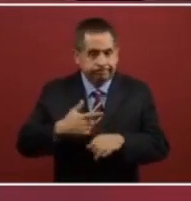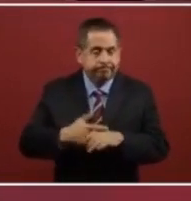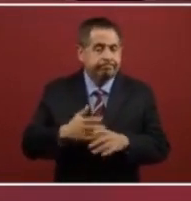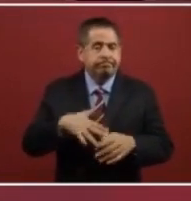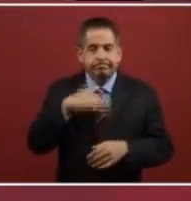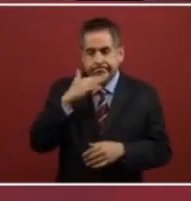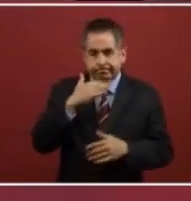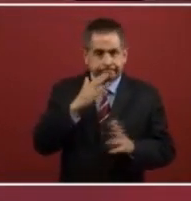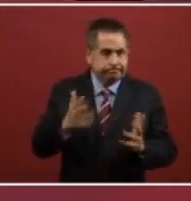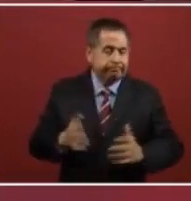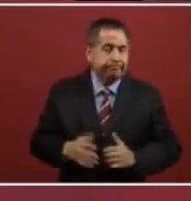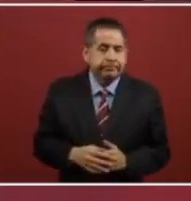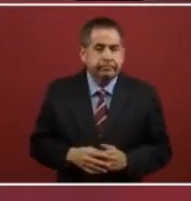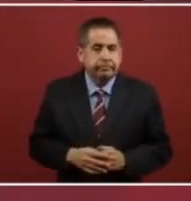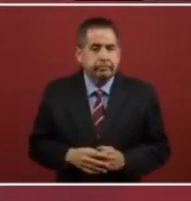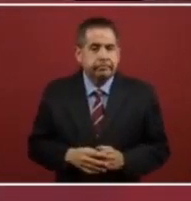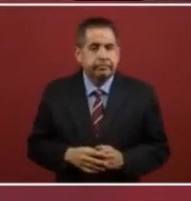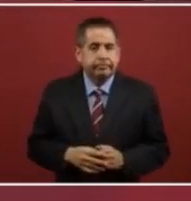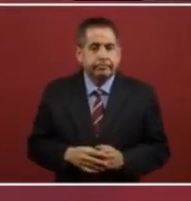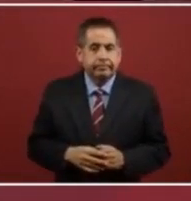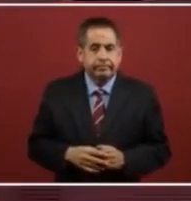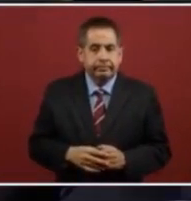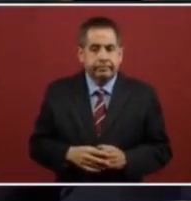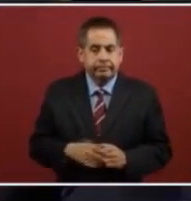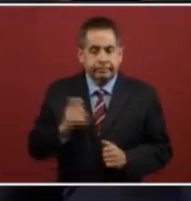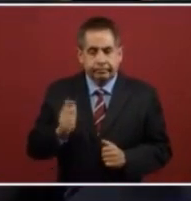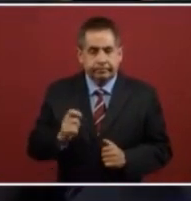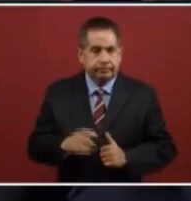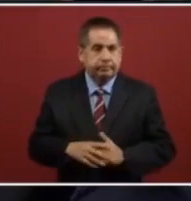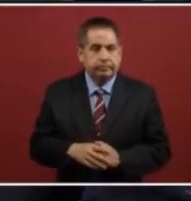what he was saying about the illness of Que corruption.